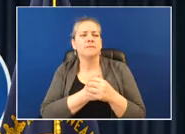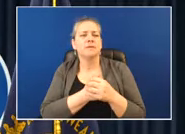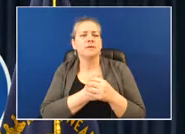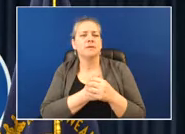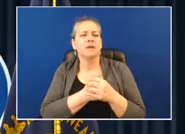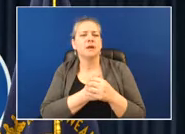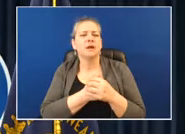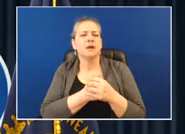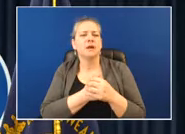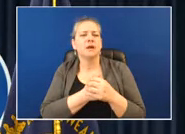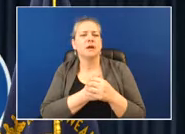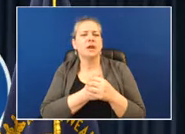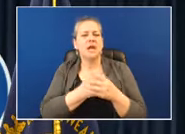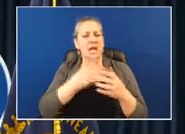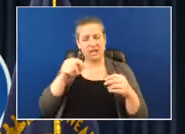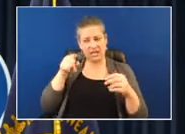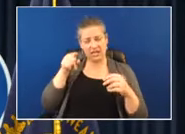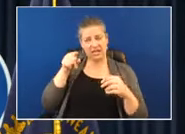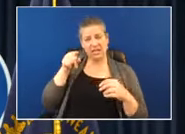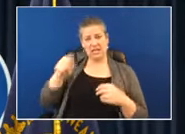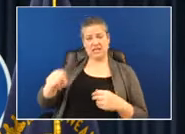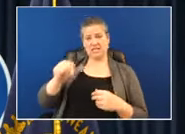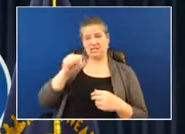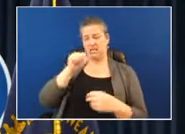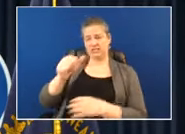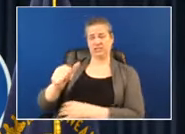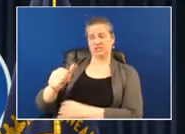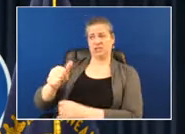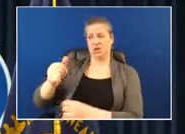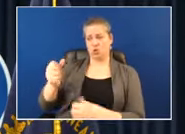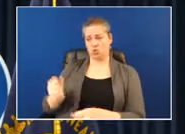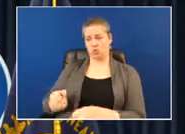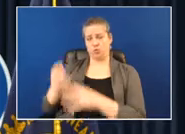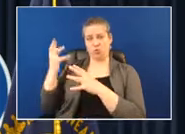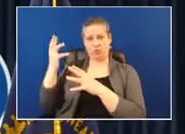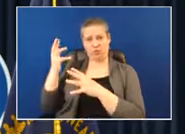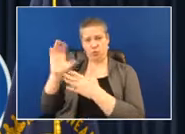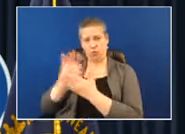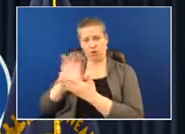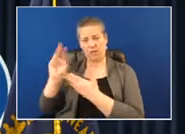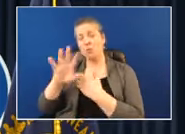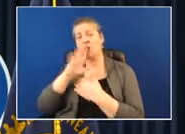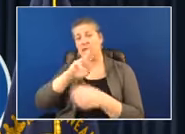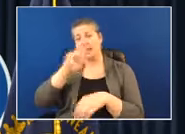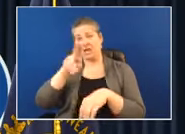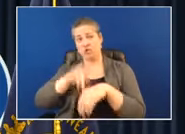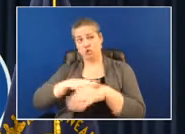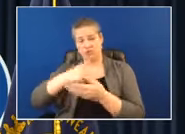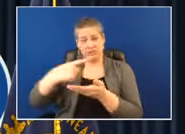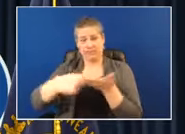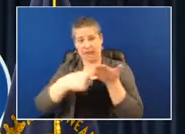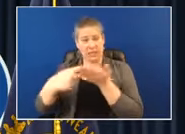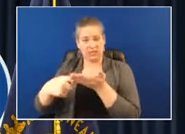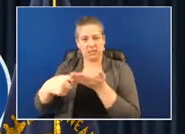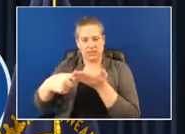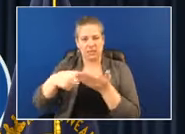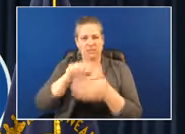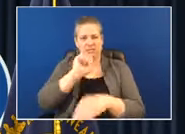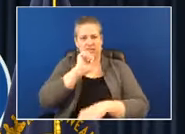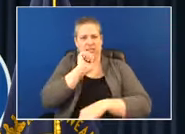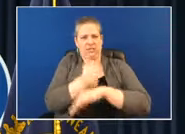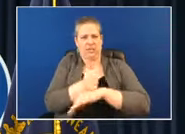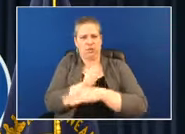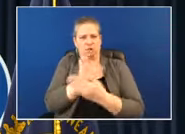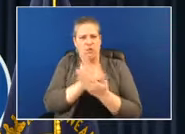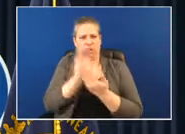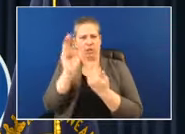a specific curriculum, right? The national debate is about a specific set curriculum. And what the General Assembly